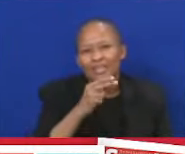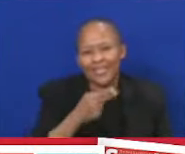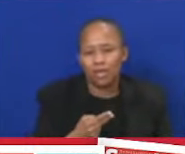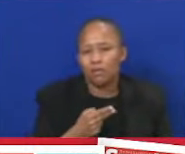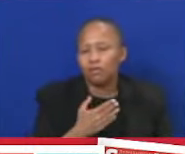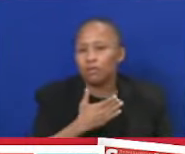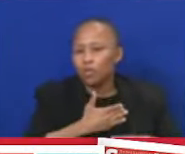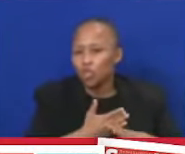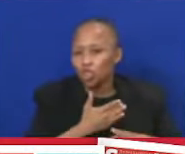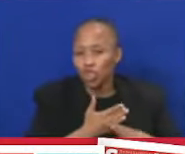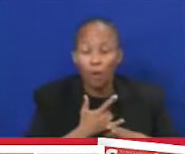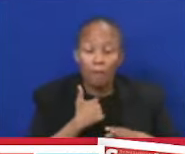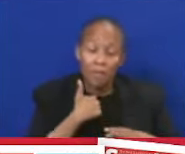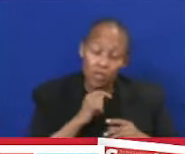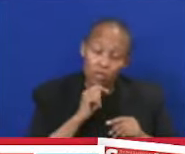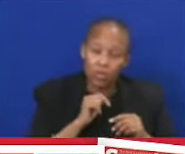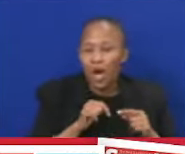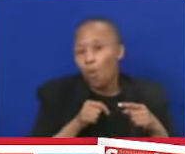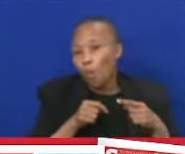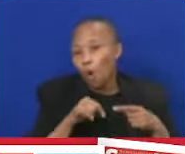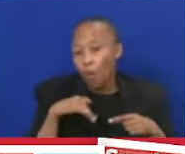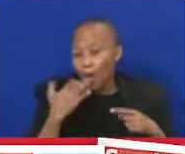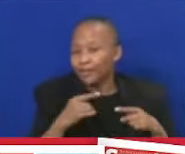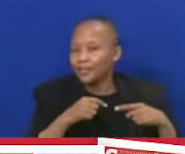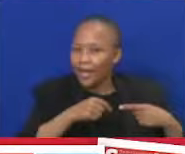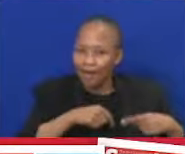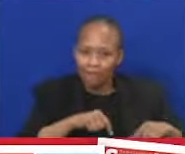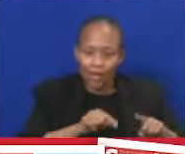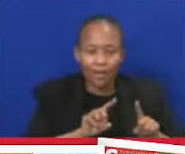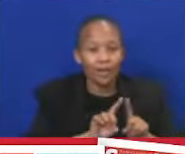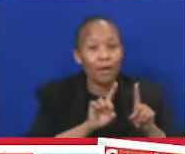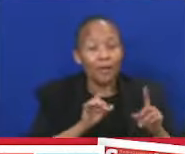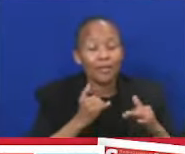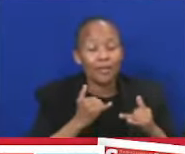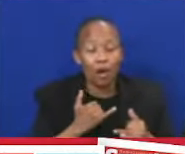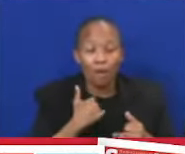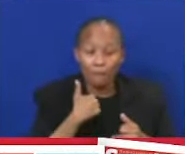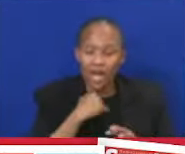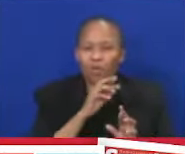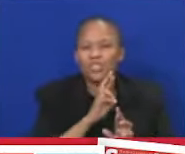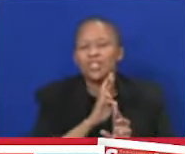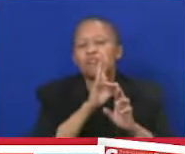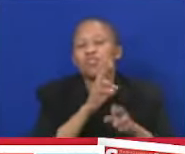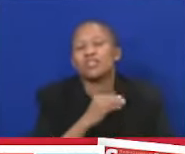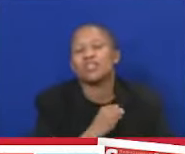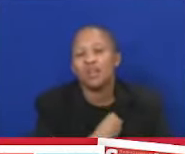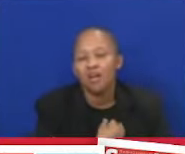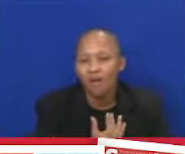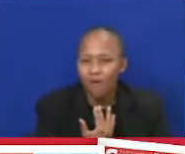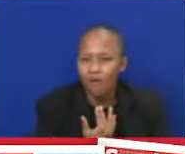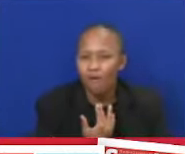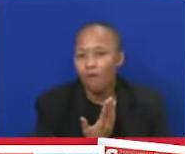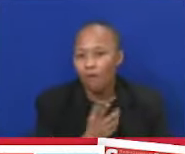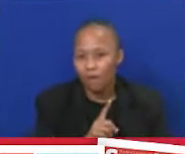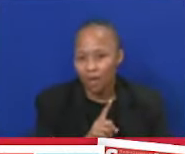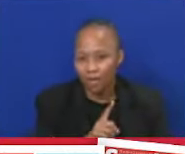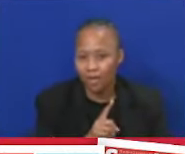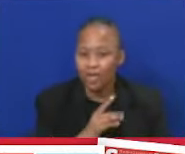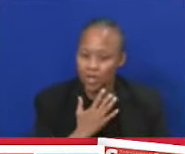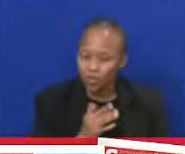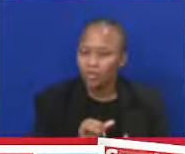but then the tech job that I was reporting to, it was reporting to the MAJOC, which is the Mission